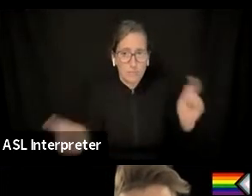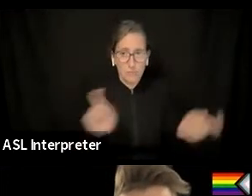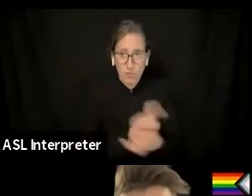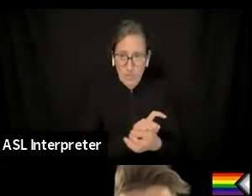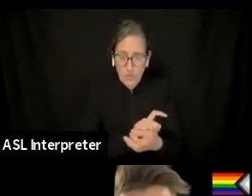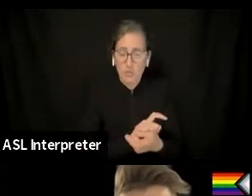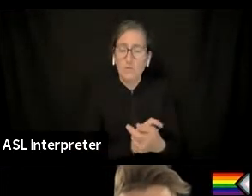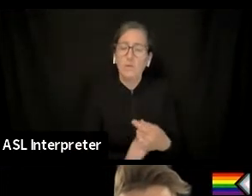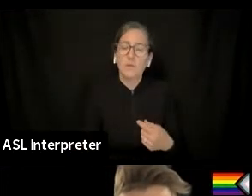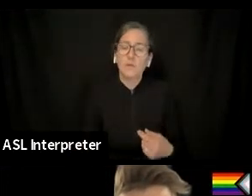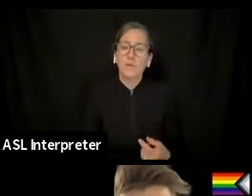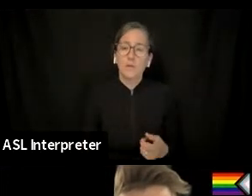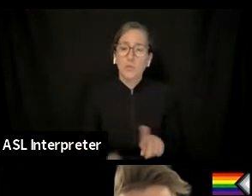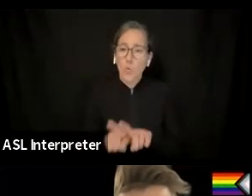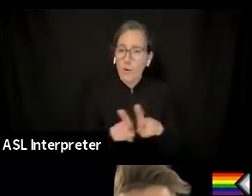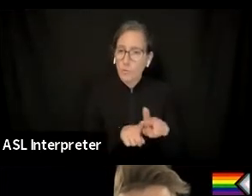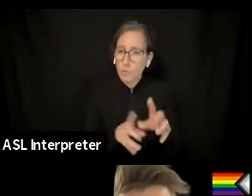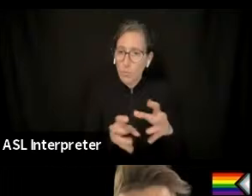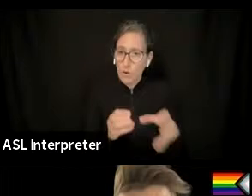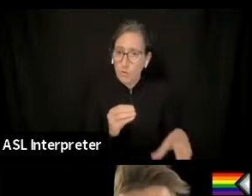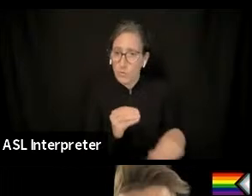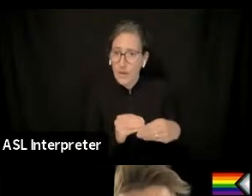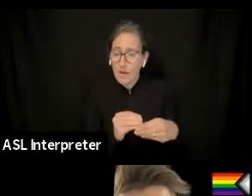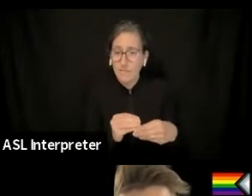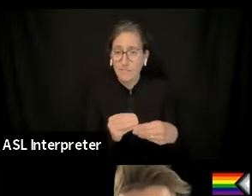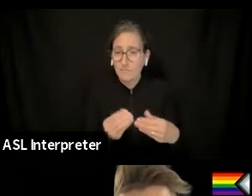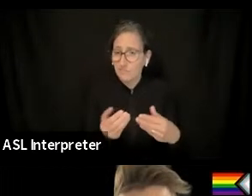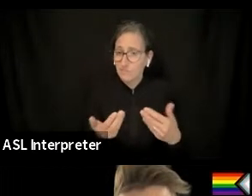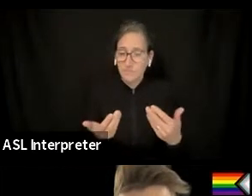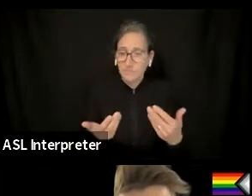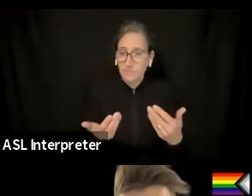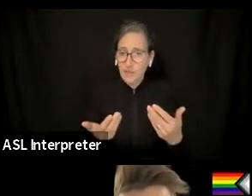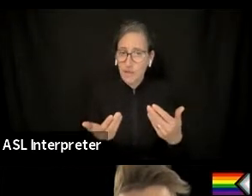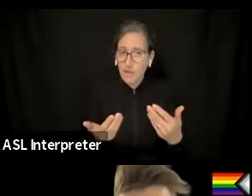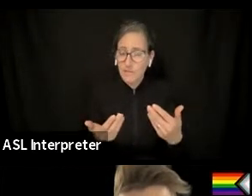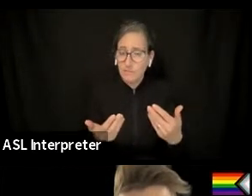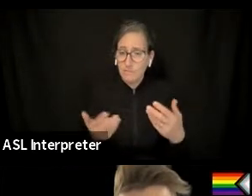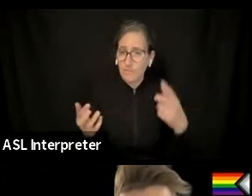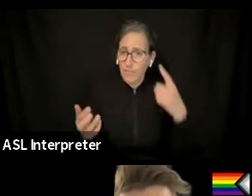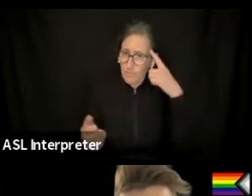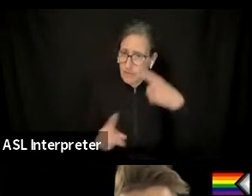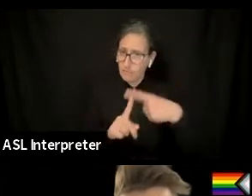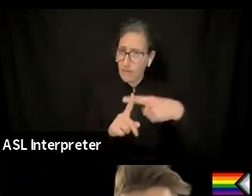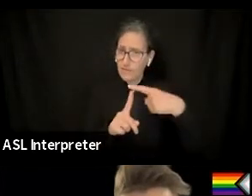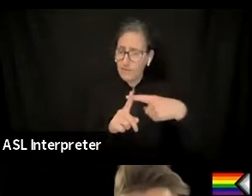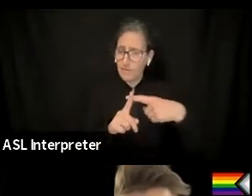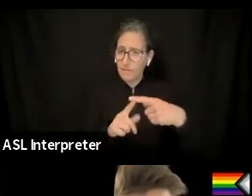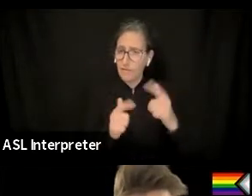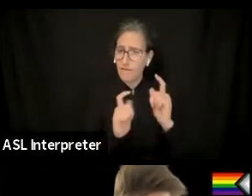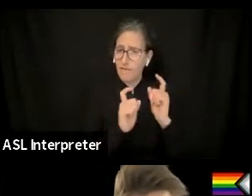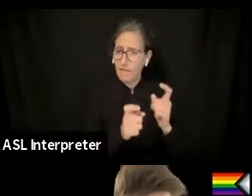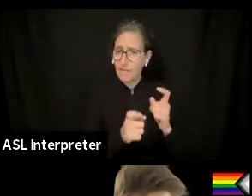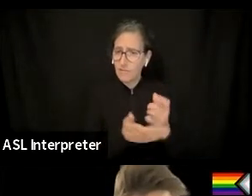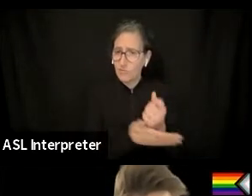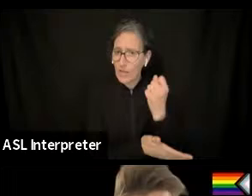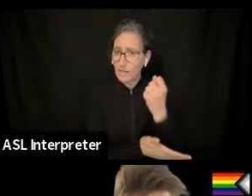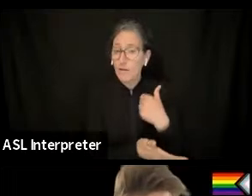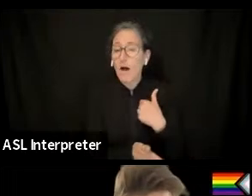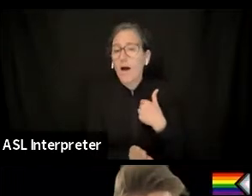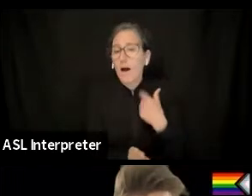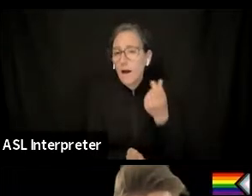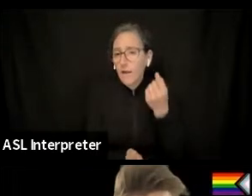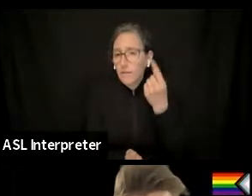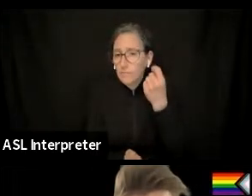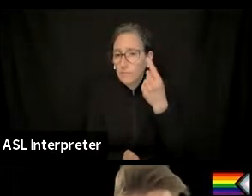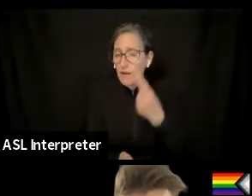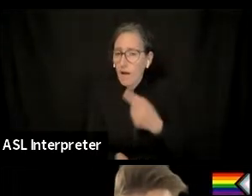that just, basically give it a chance, because while I empathize with the frustration about how things